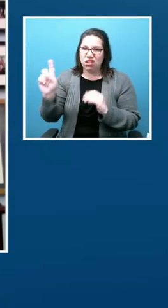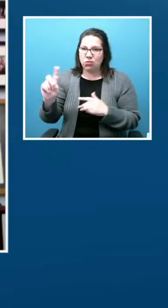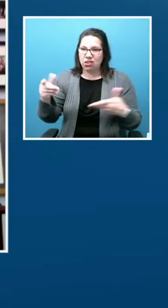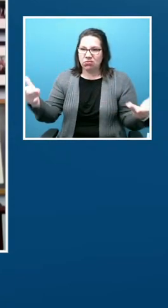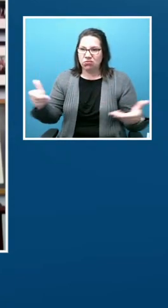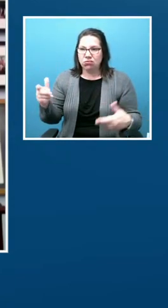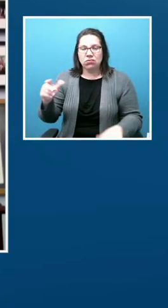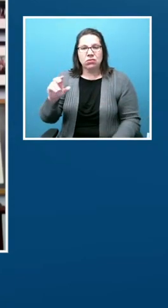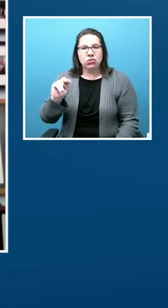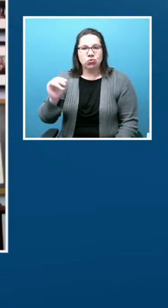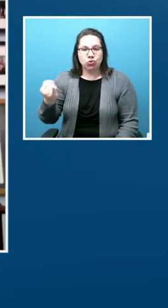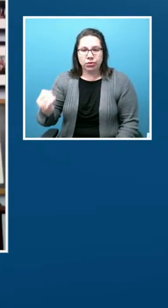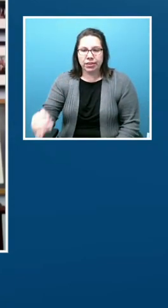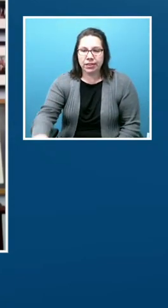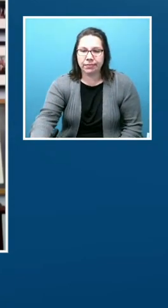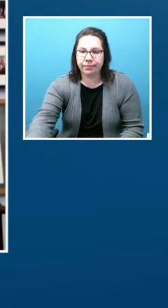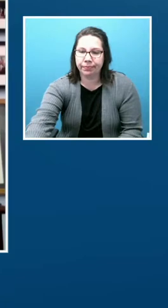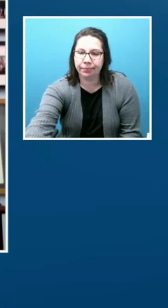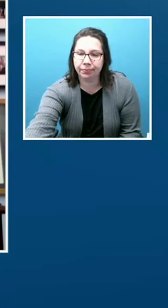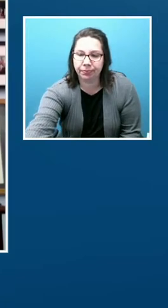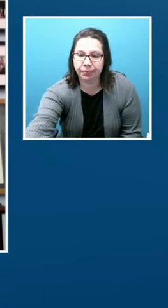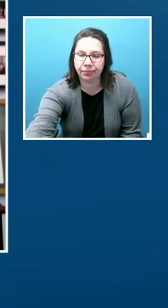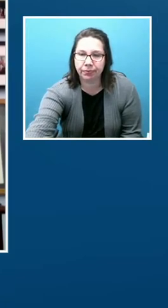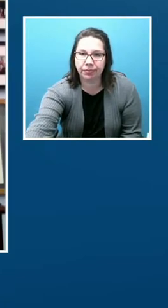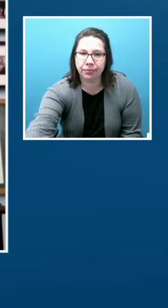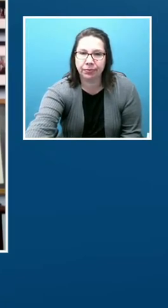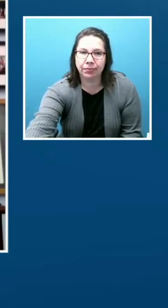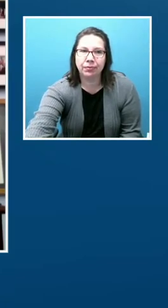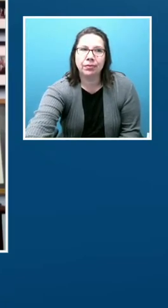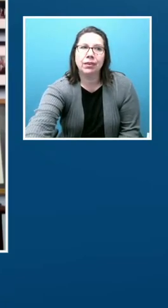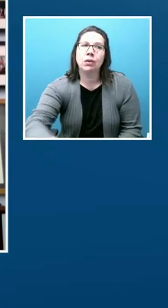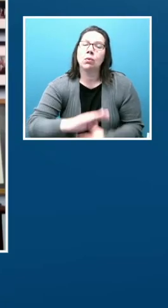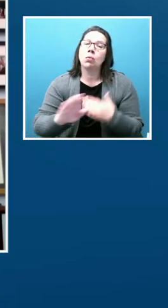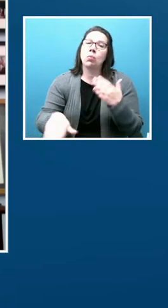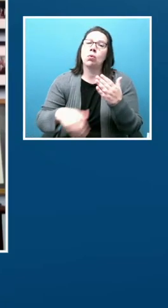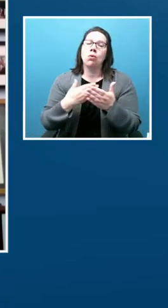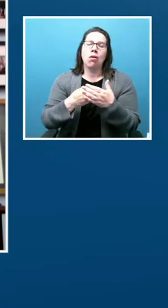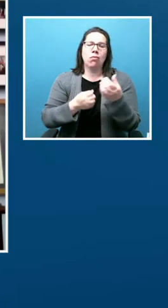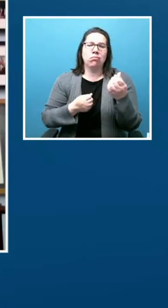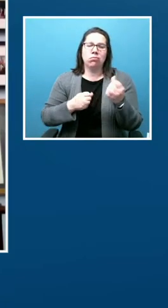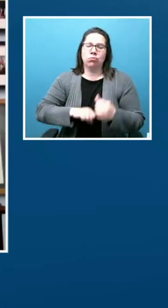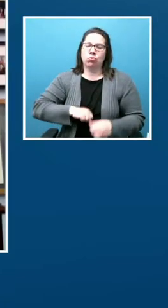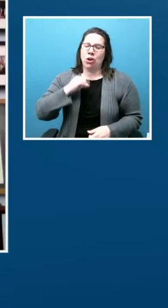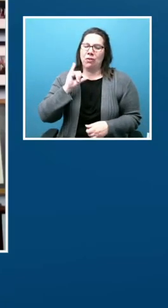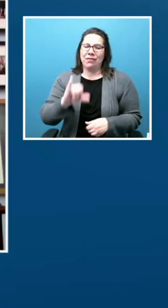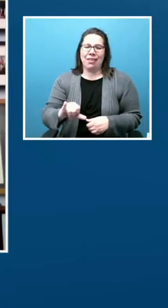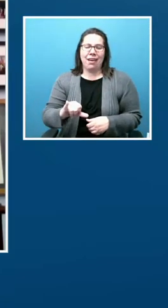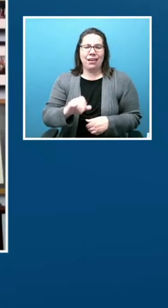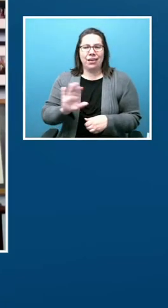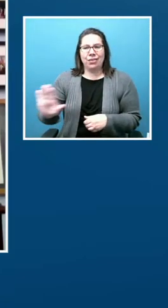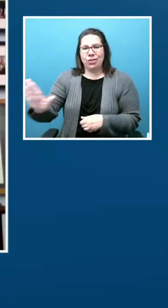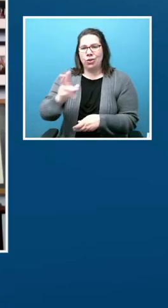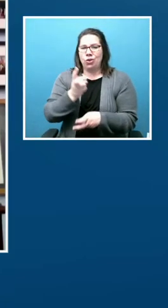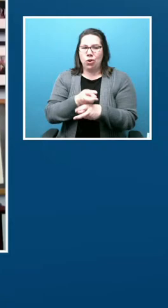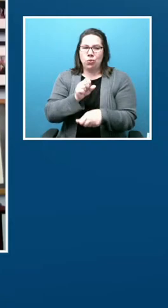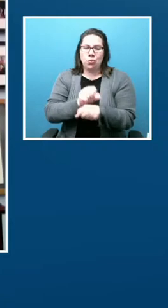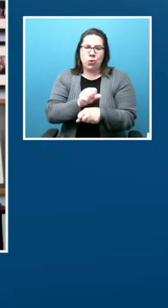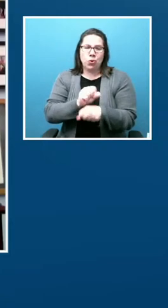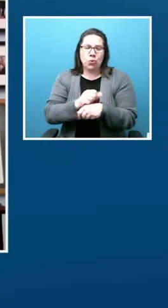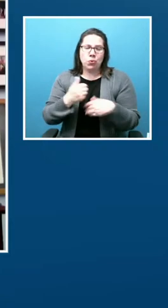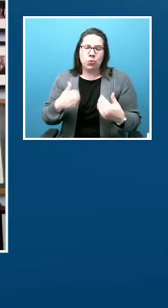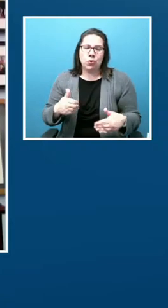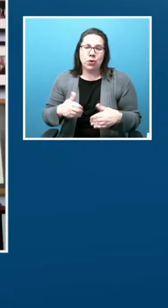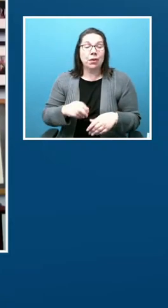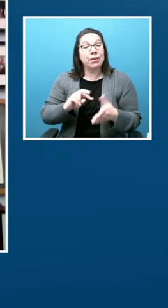than Republicans, and we're all proud of that and that hard work. But that means that